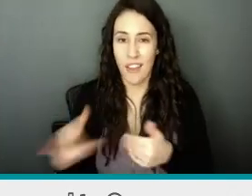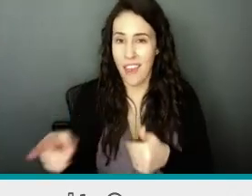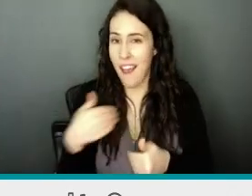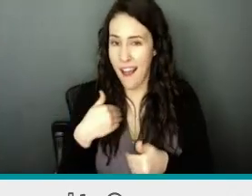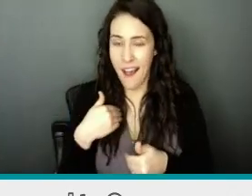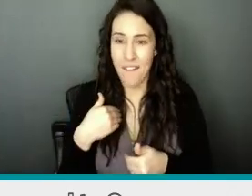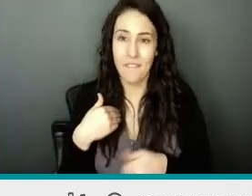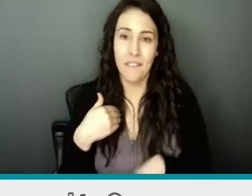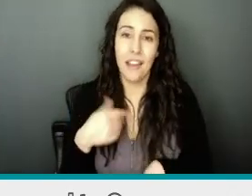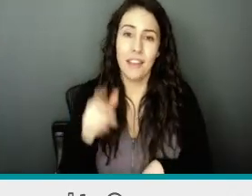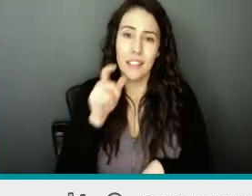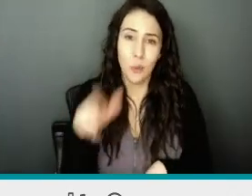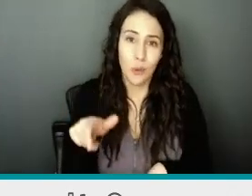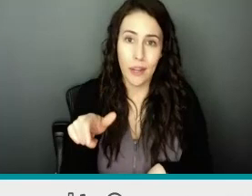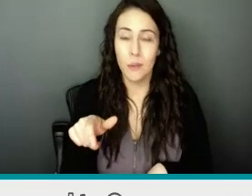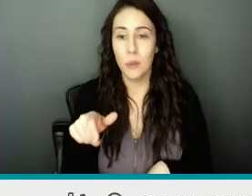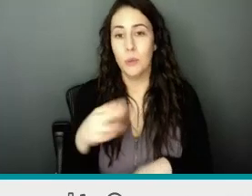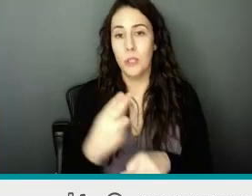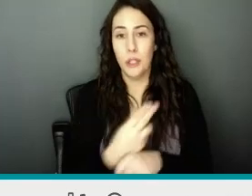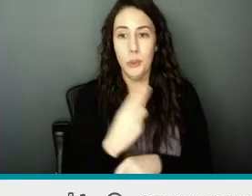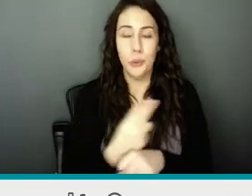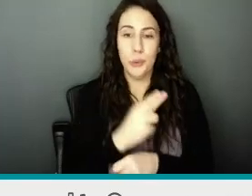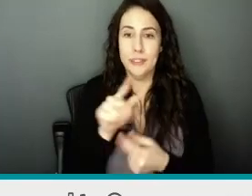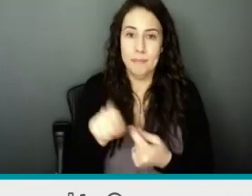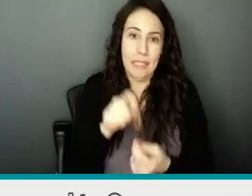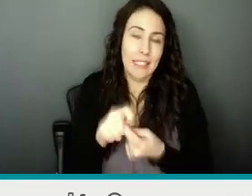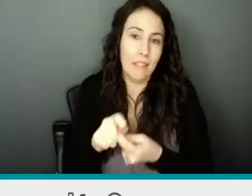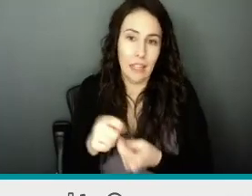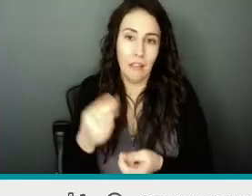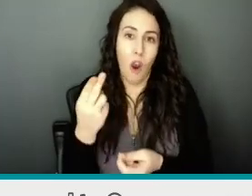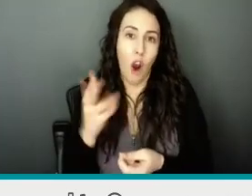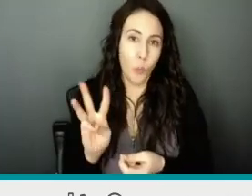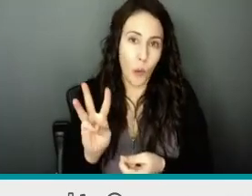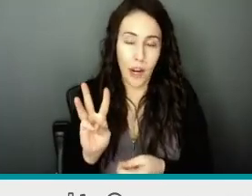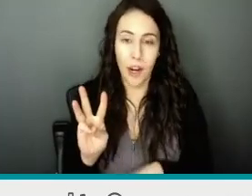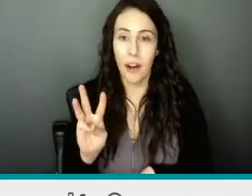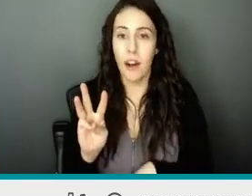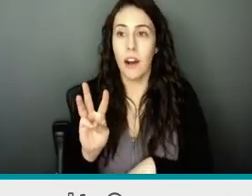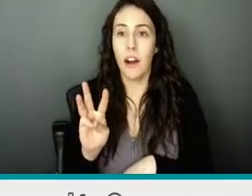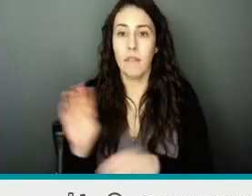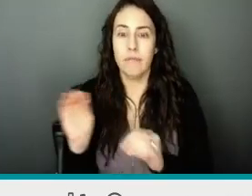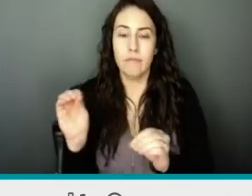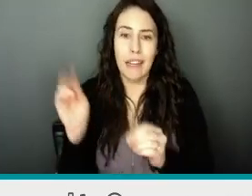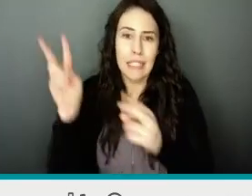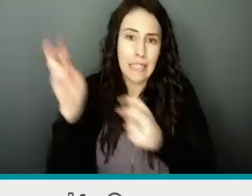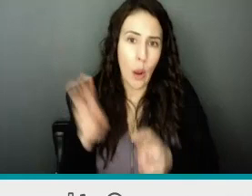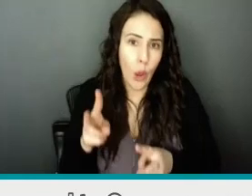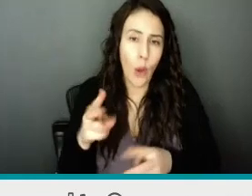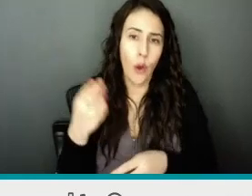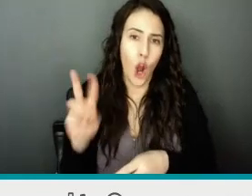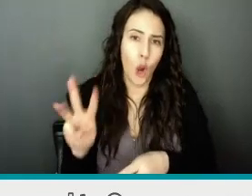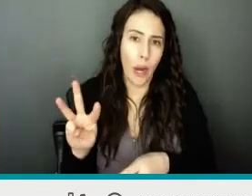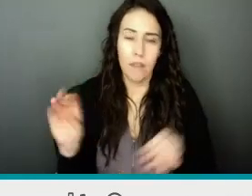do or use anything specific in terms of hardware, or there's no downloads or anything like that. It's just a